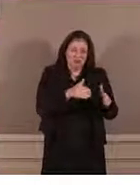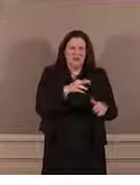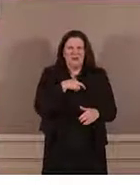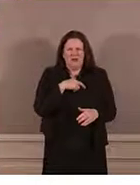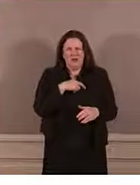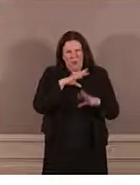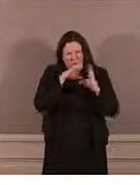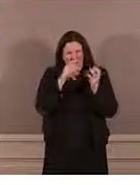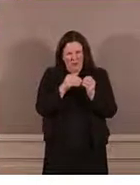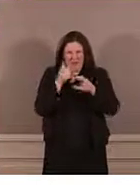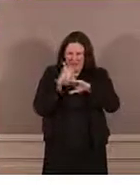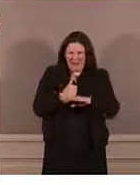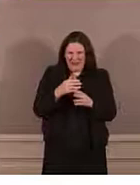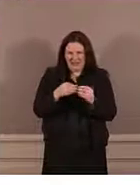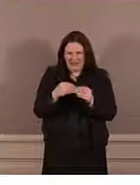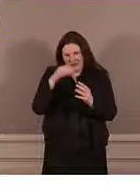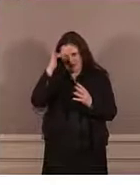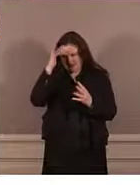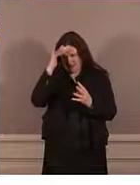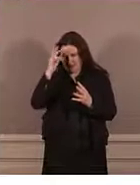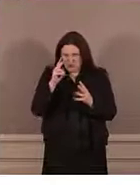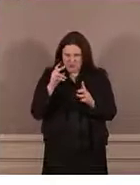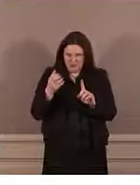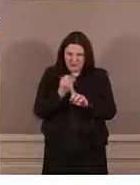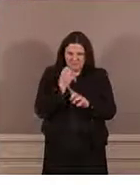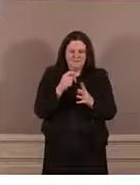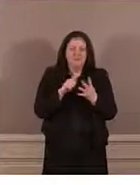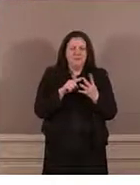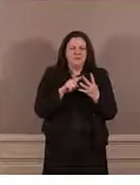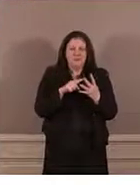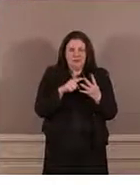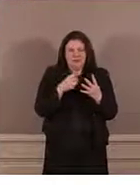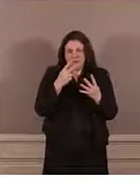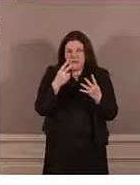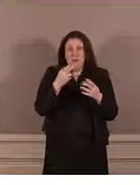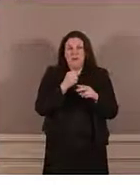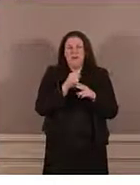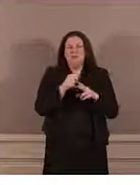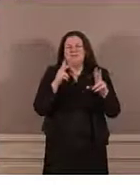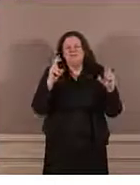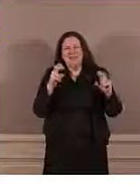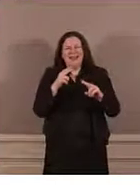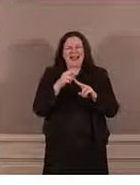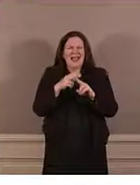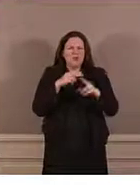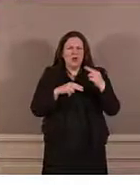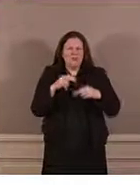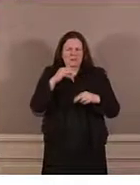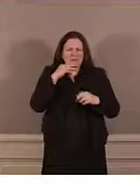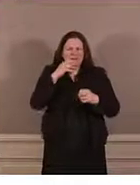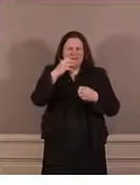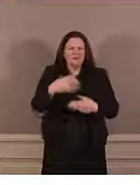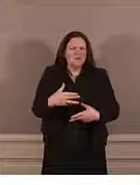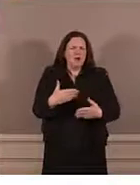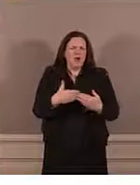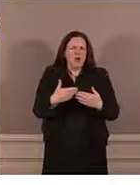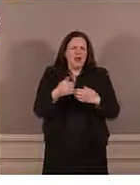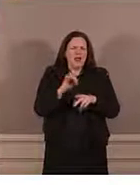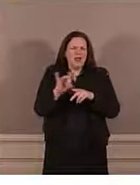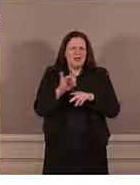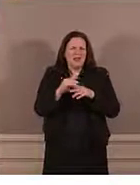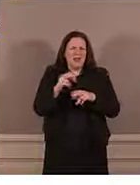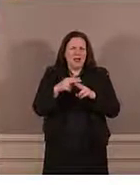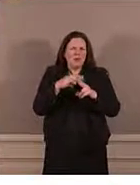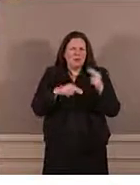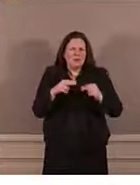be pursuing. Number 2 is about outcomes, and I said earlier on we're going to be quite precise in how we talk about outcomes. Outcomes are